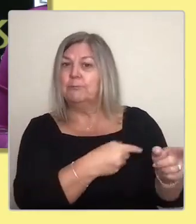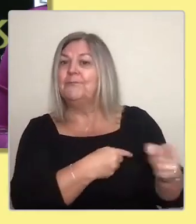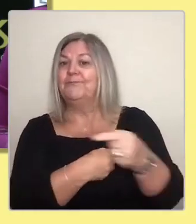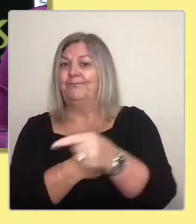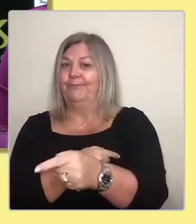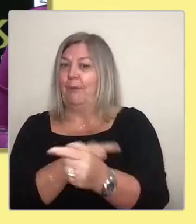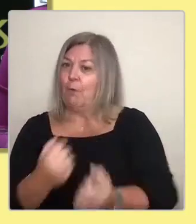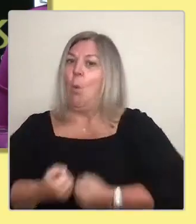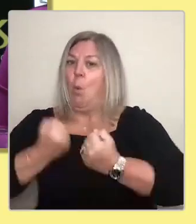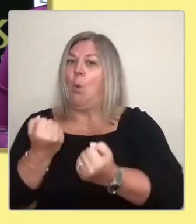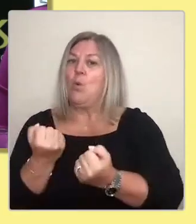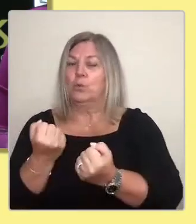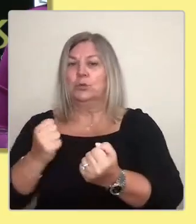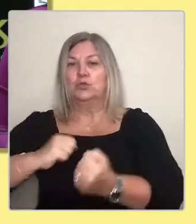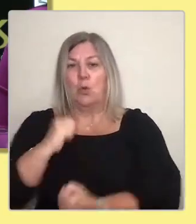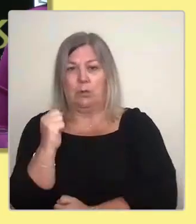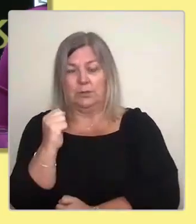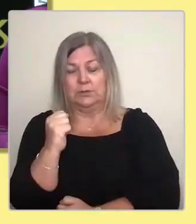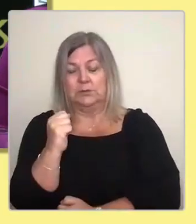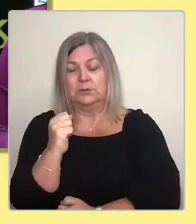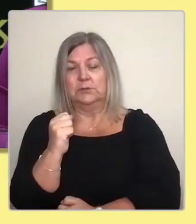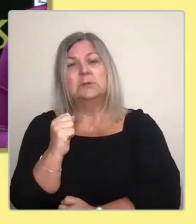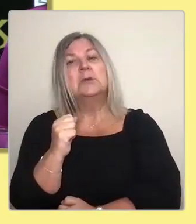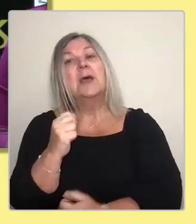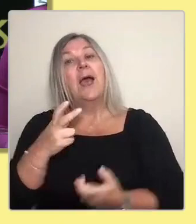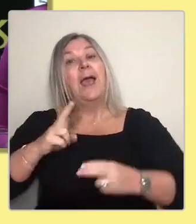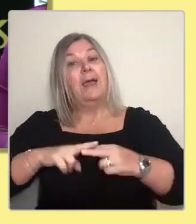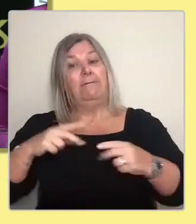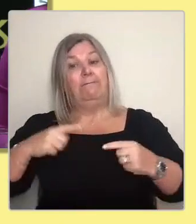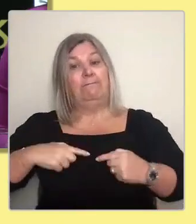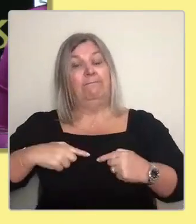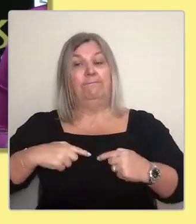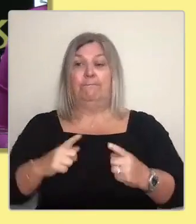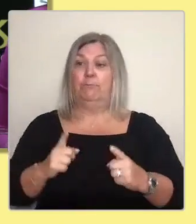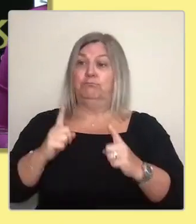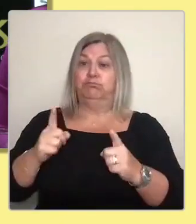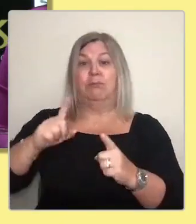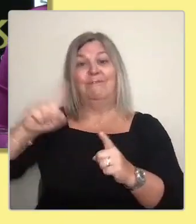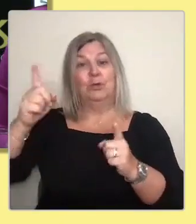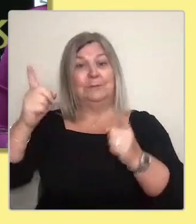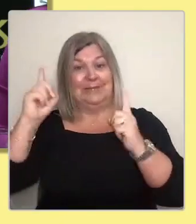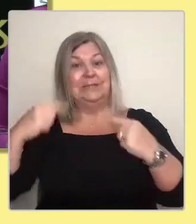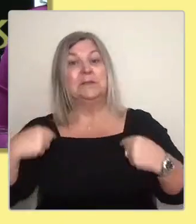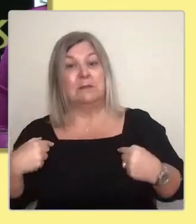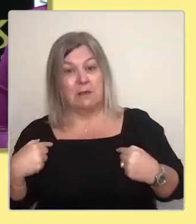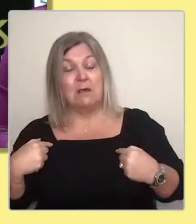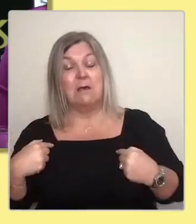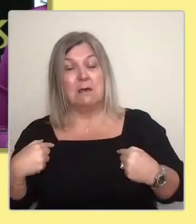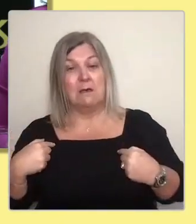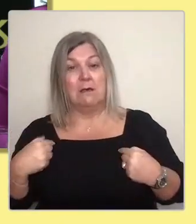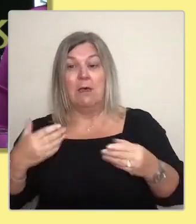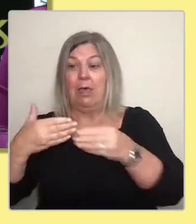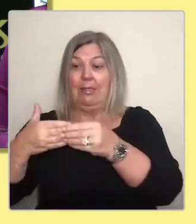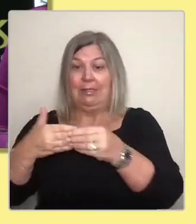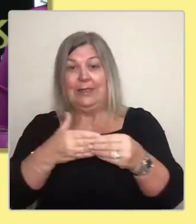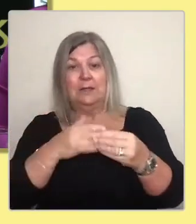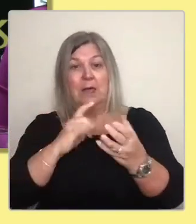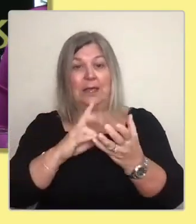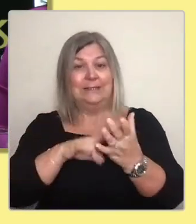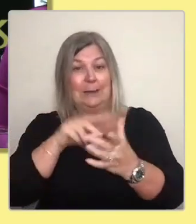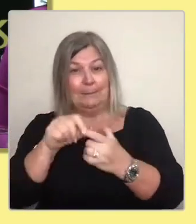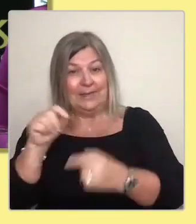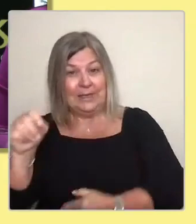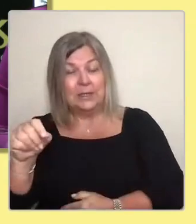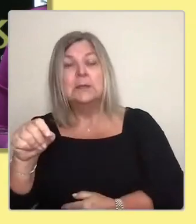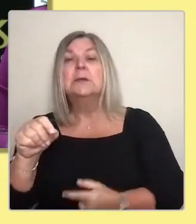around. If I was the First Minister and leader of the SNP, one of the first things I would do is make sure our headquarters